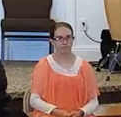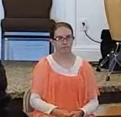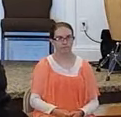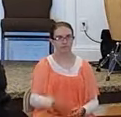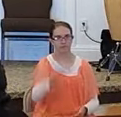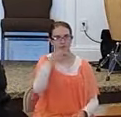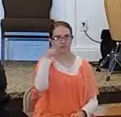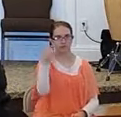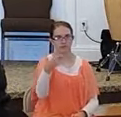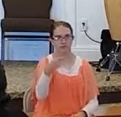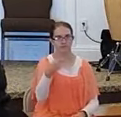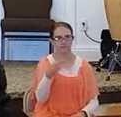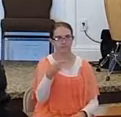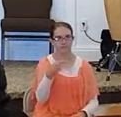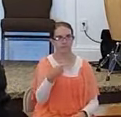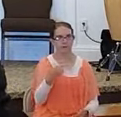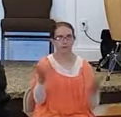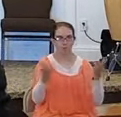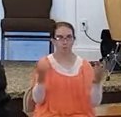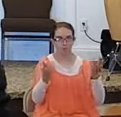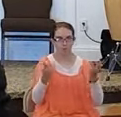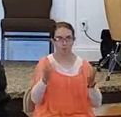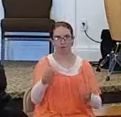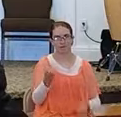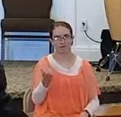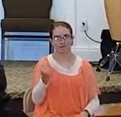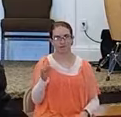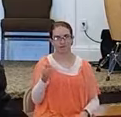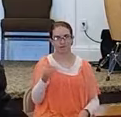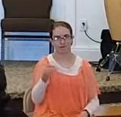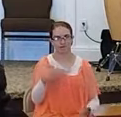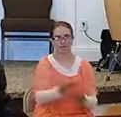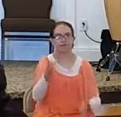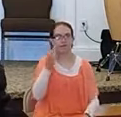She said, he said, and one other thing you need to look at.